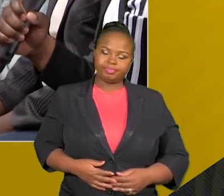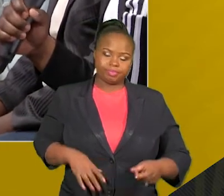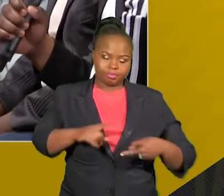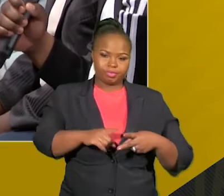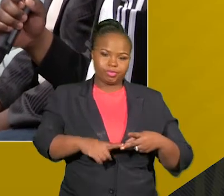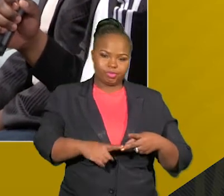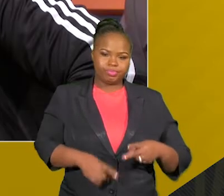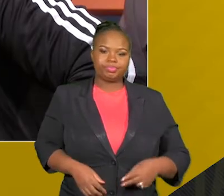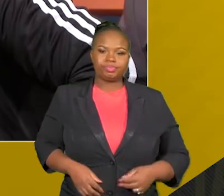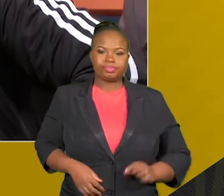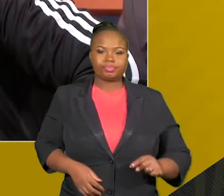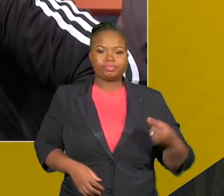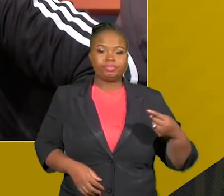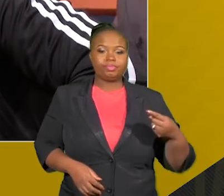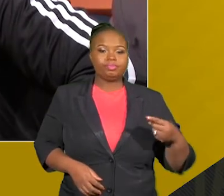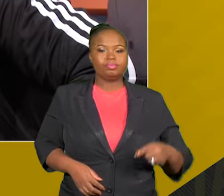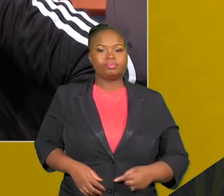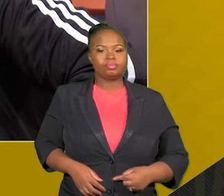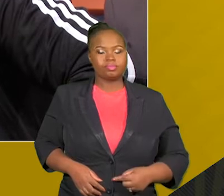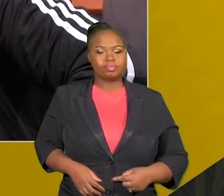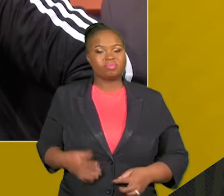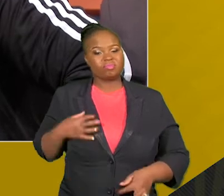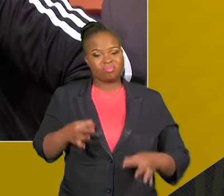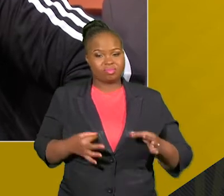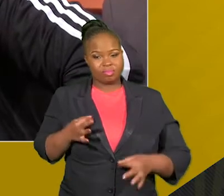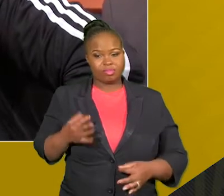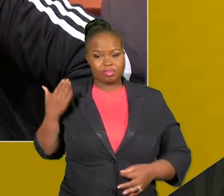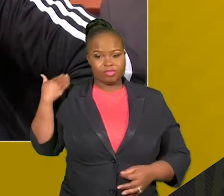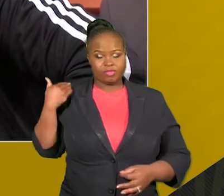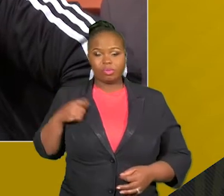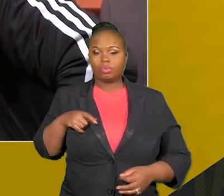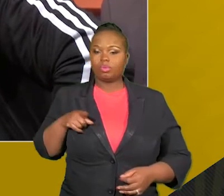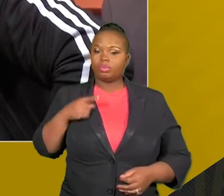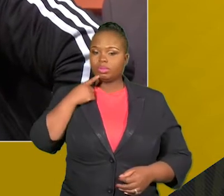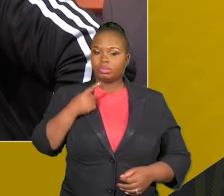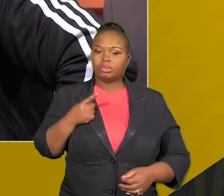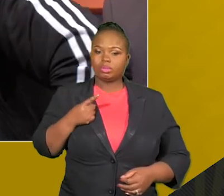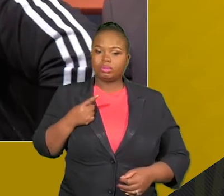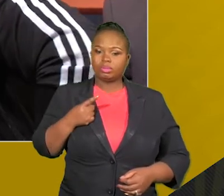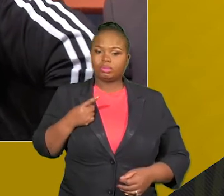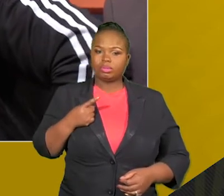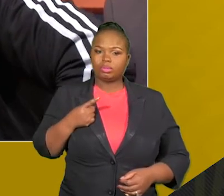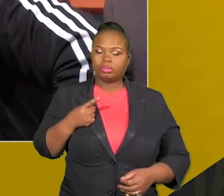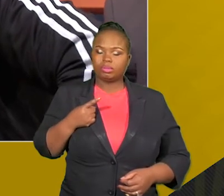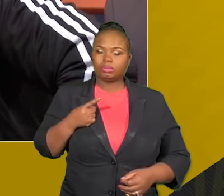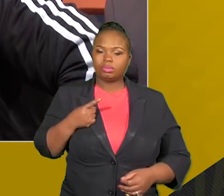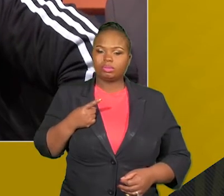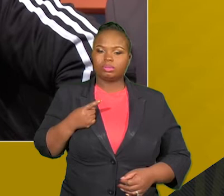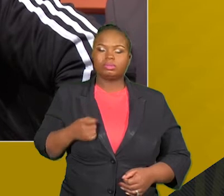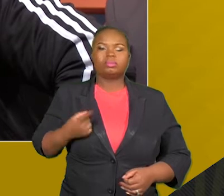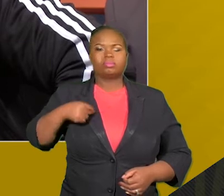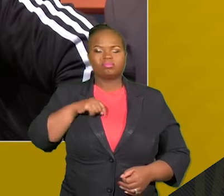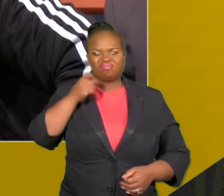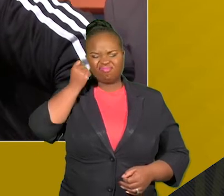Two things. I think number one, I have to emphasize the point that was raised by the gentleman to say, Chantile. Yeah, we have to really,